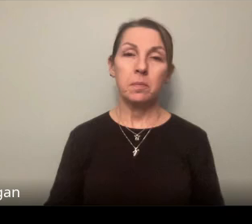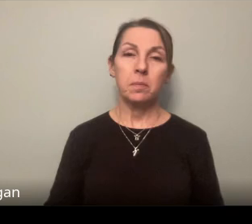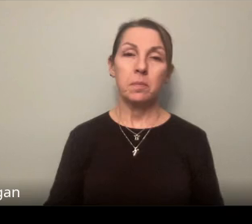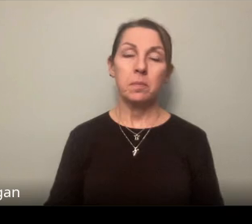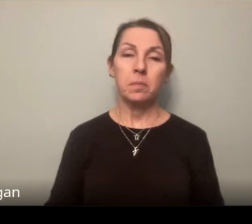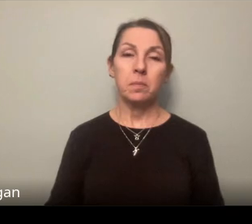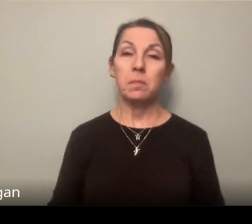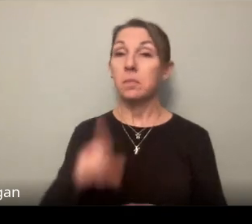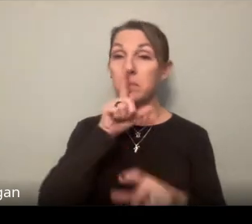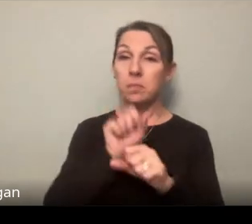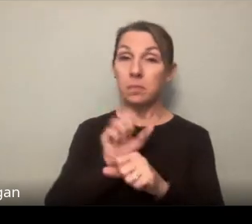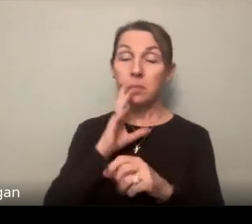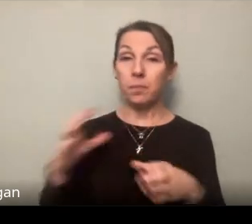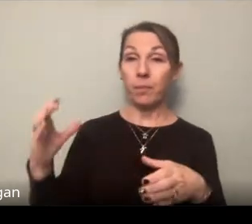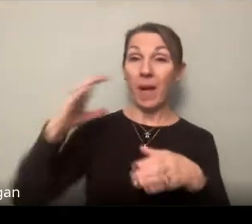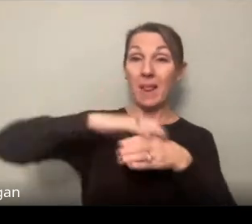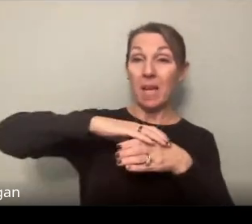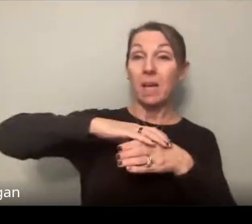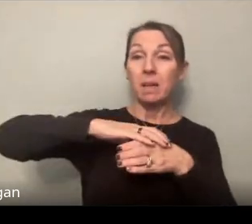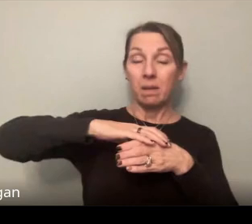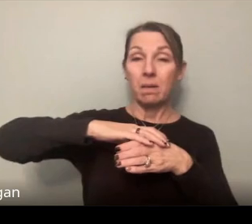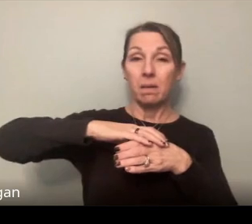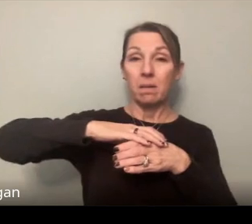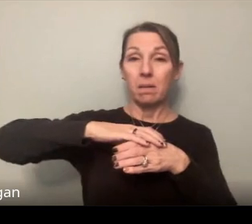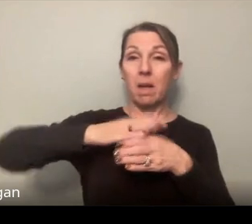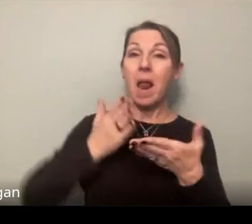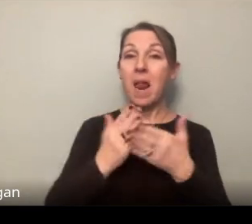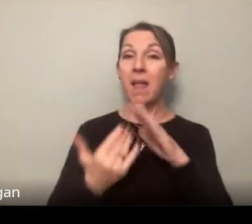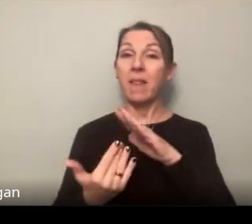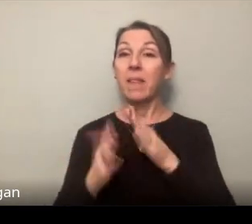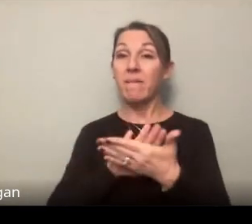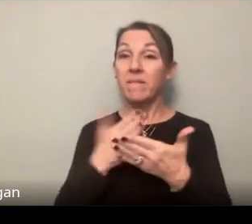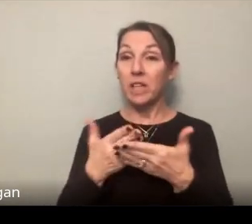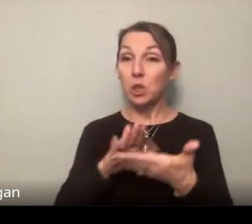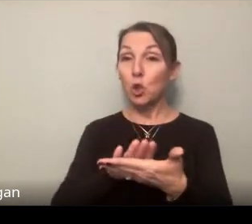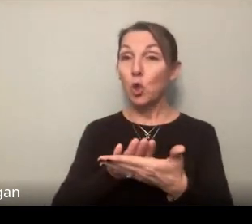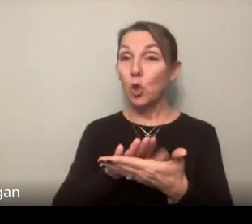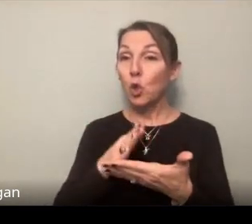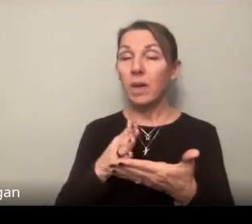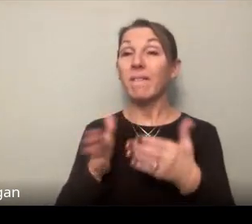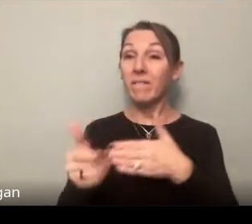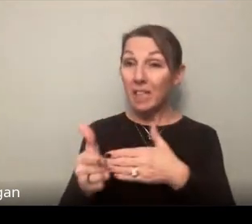So I'm actually gonna put the lid on and just let the fish cook for a little bit.